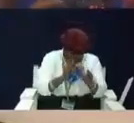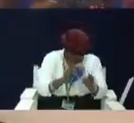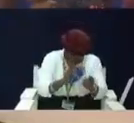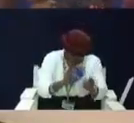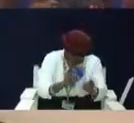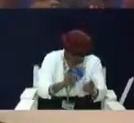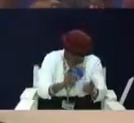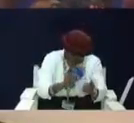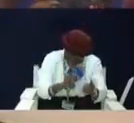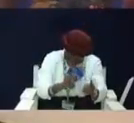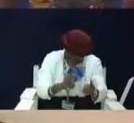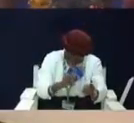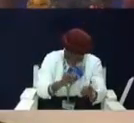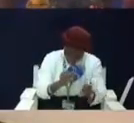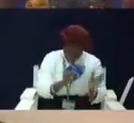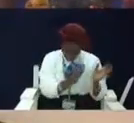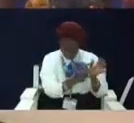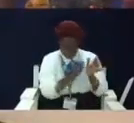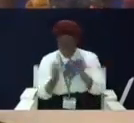honor,